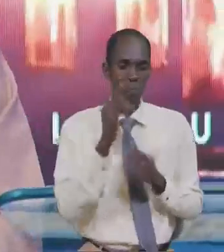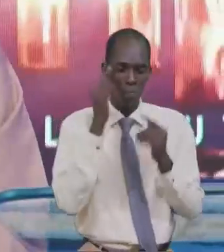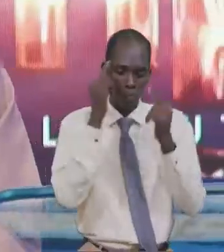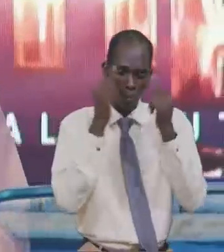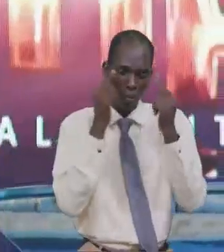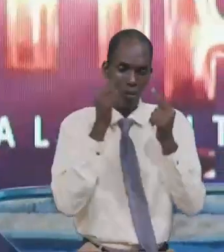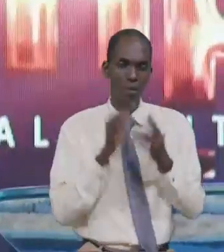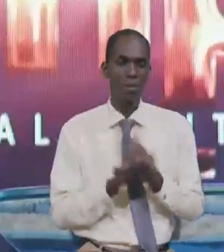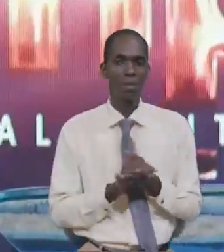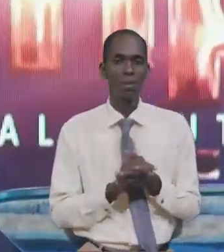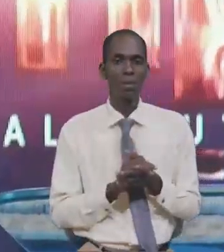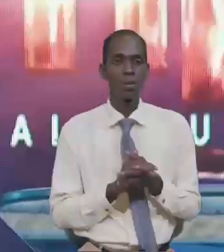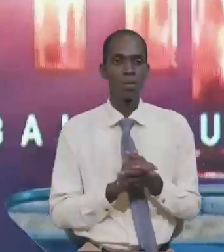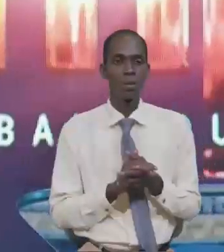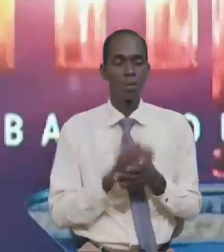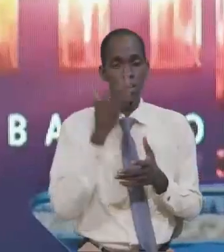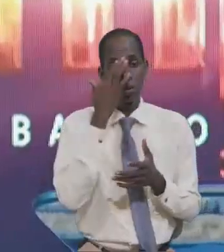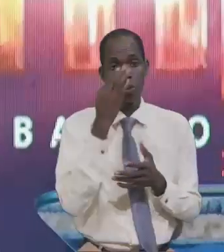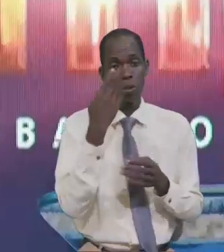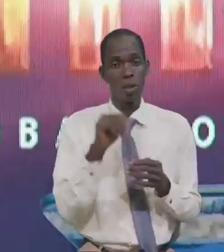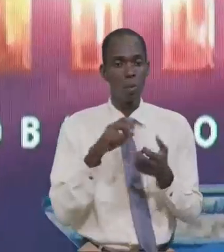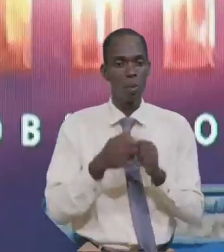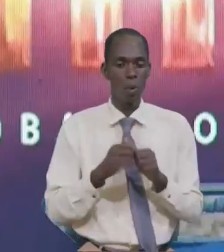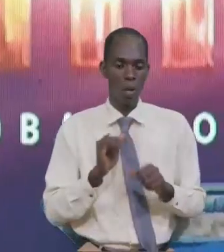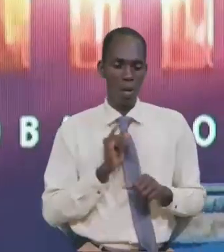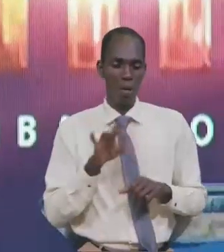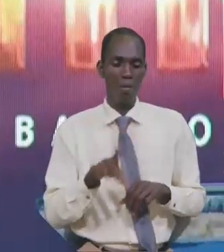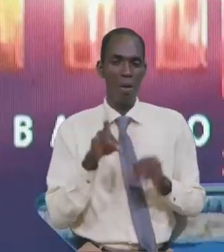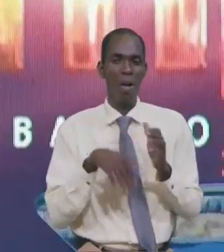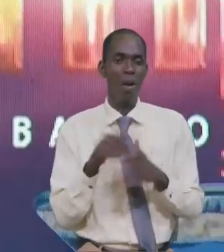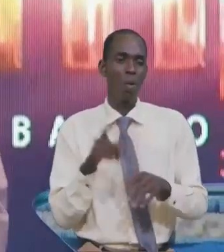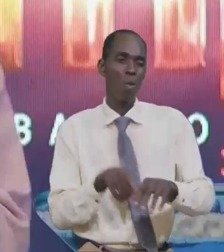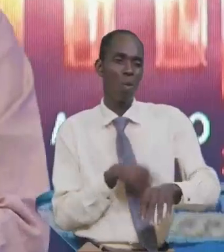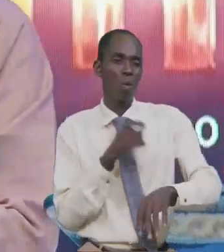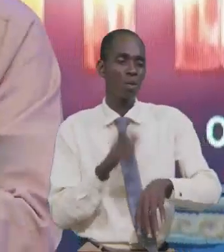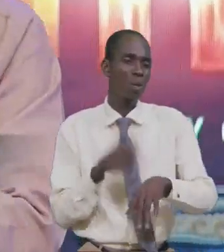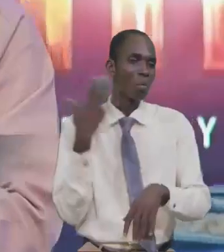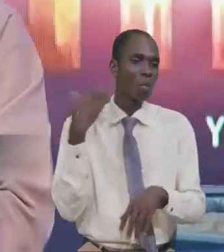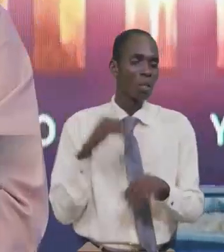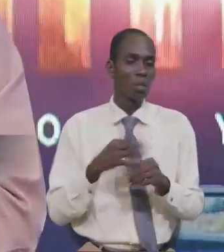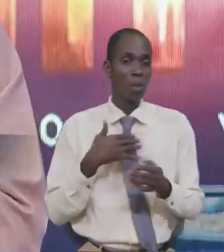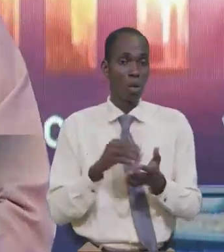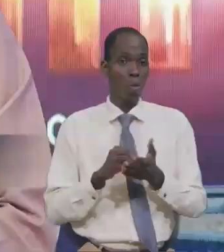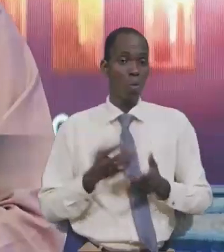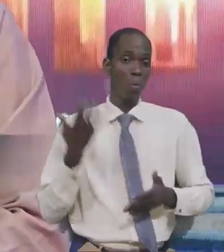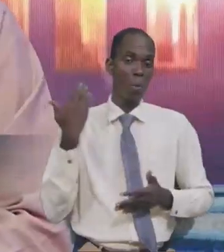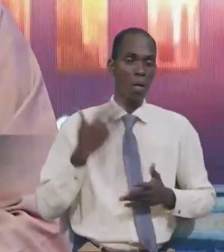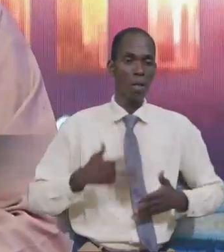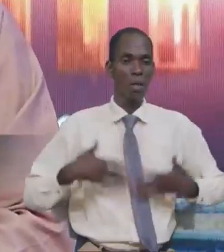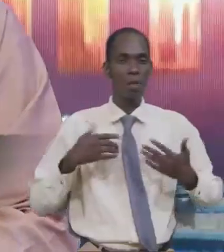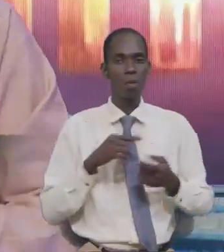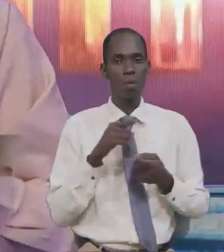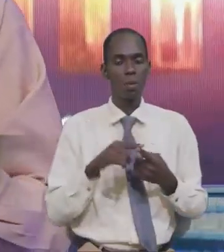life, when I was in Standard 4, many years ago now, I thought more of my